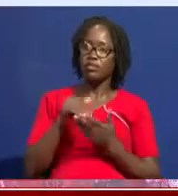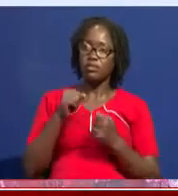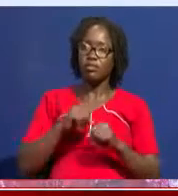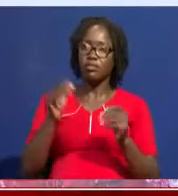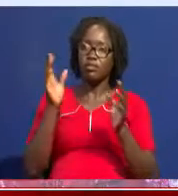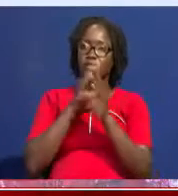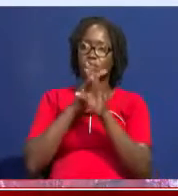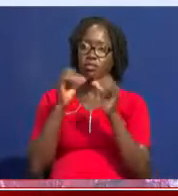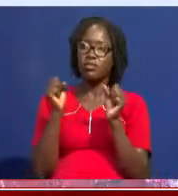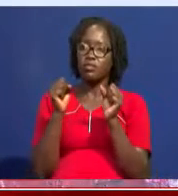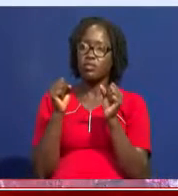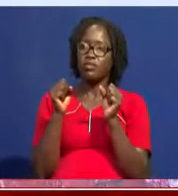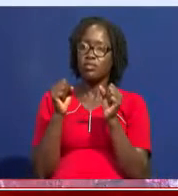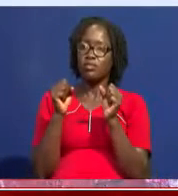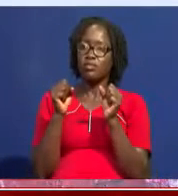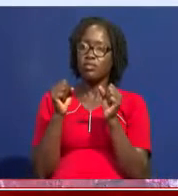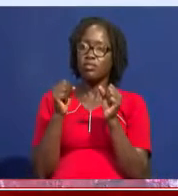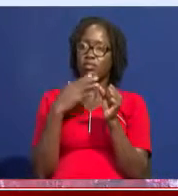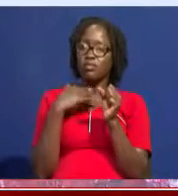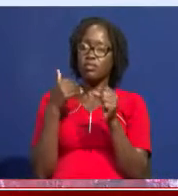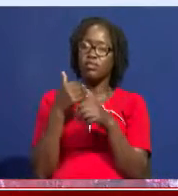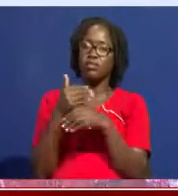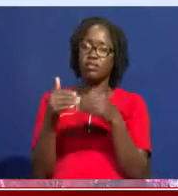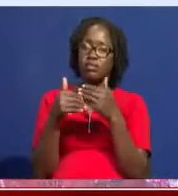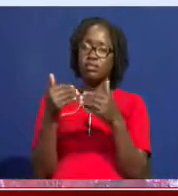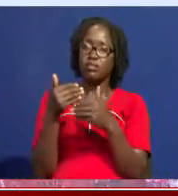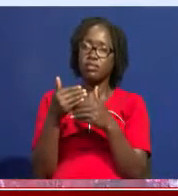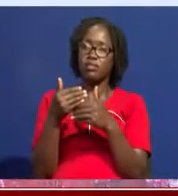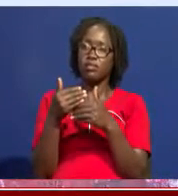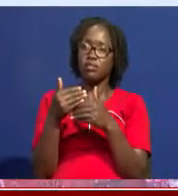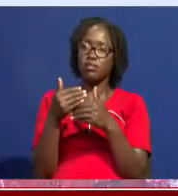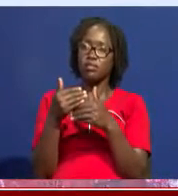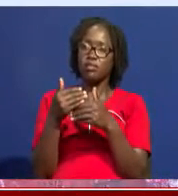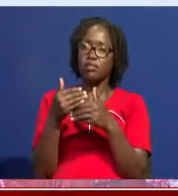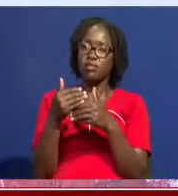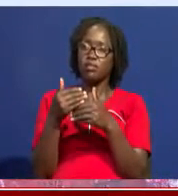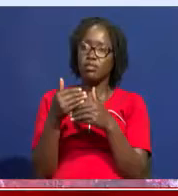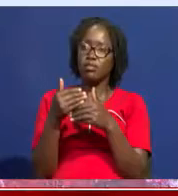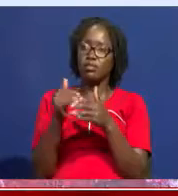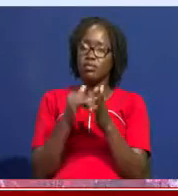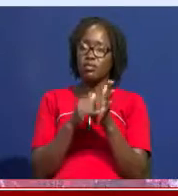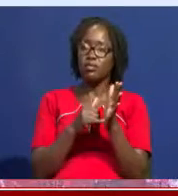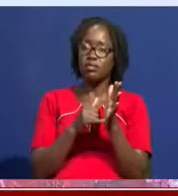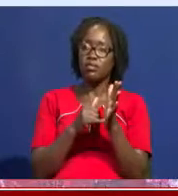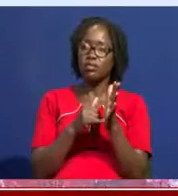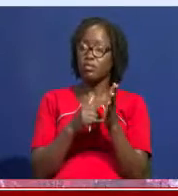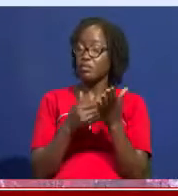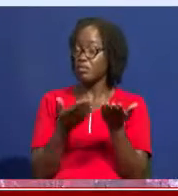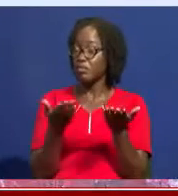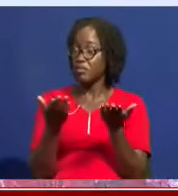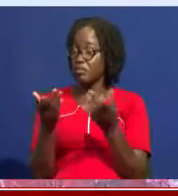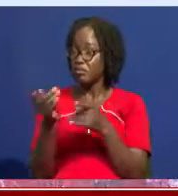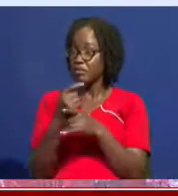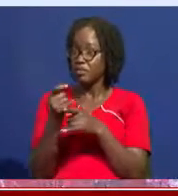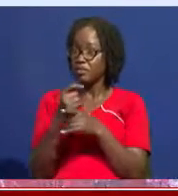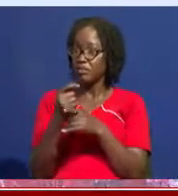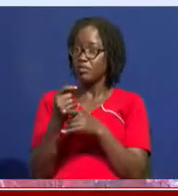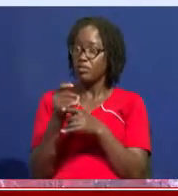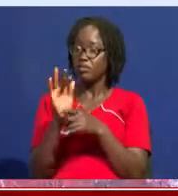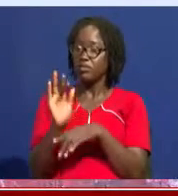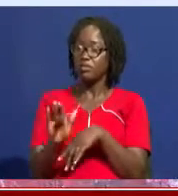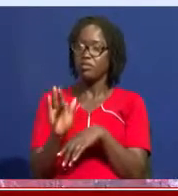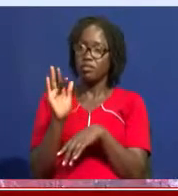president anataka kujenga or rather ameanza kuinitiate ianze kujengwa. Just go there, get trained and just